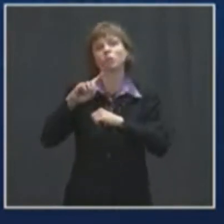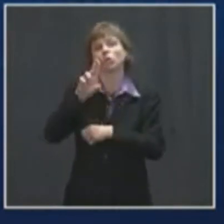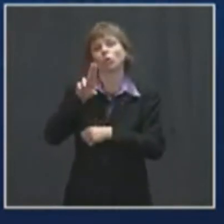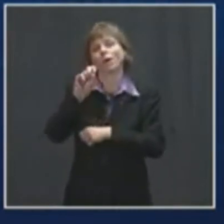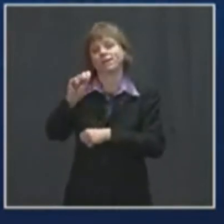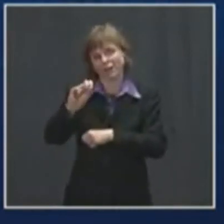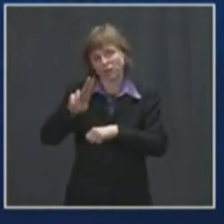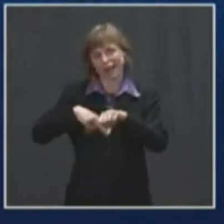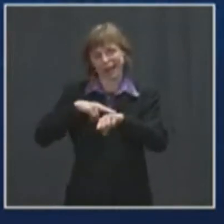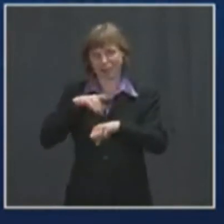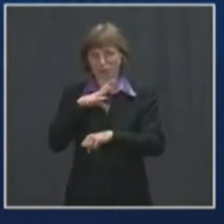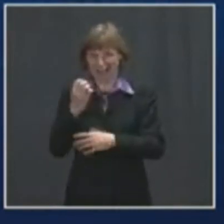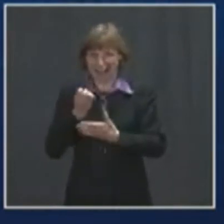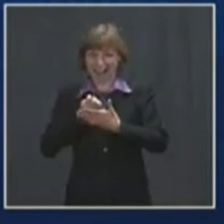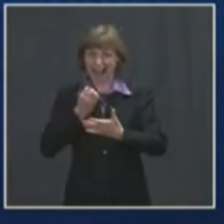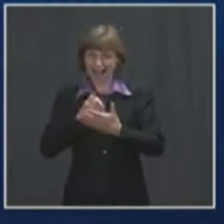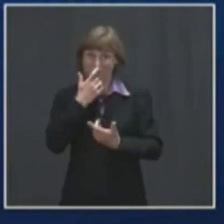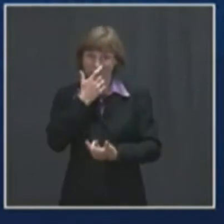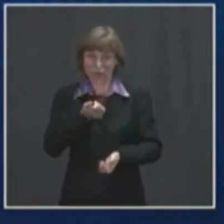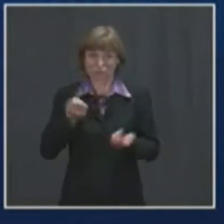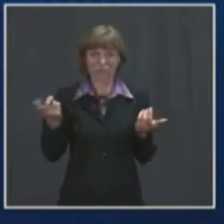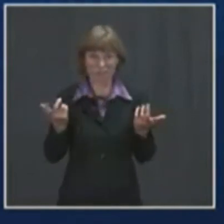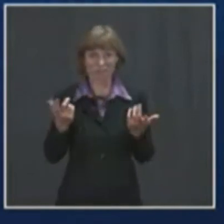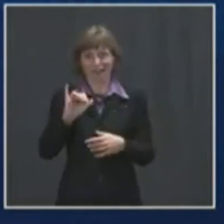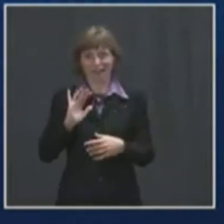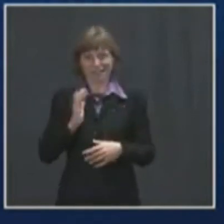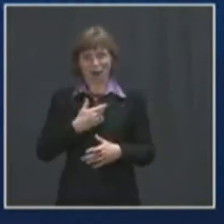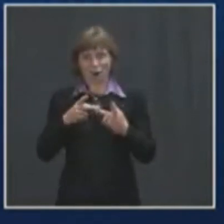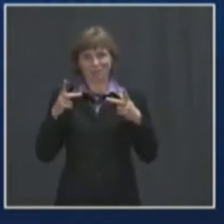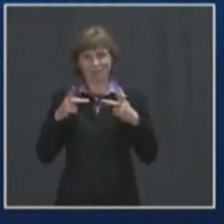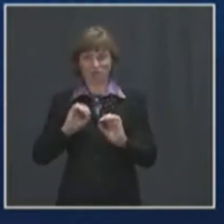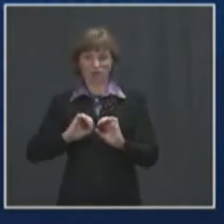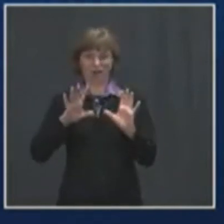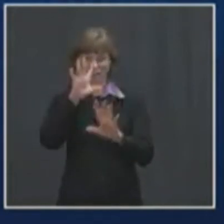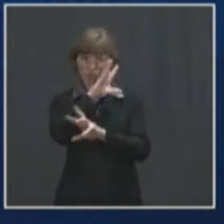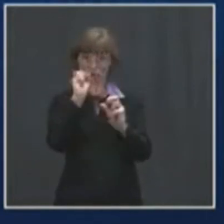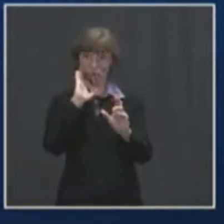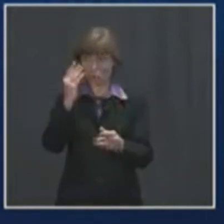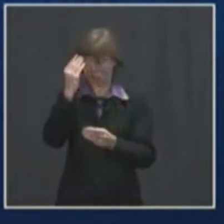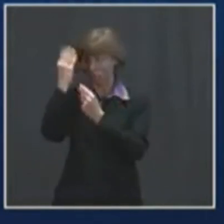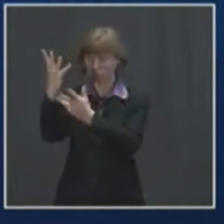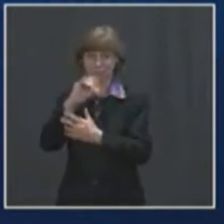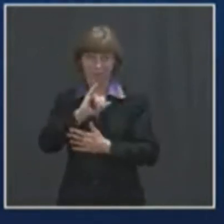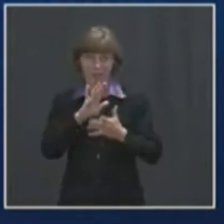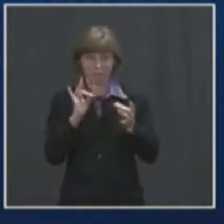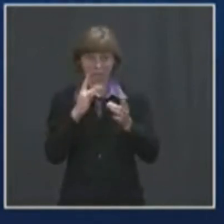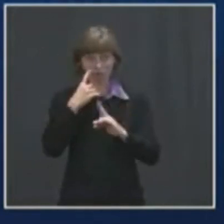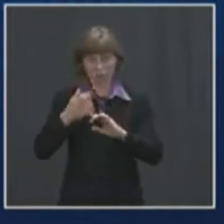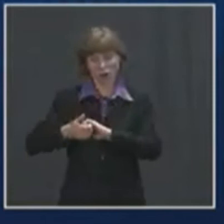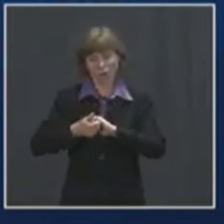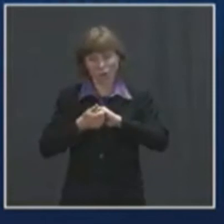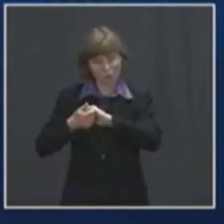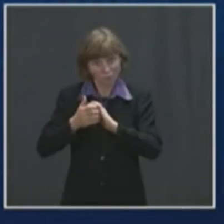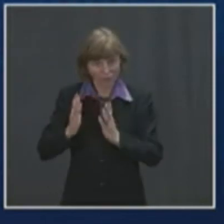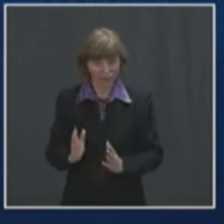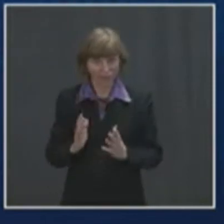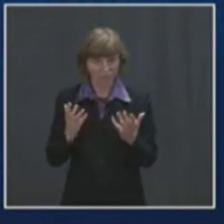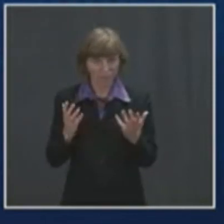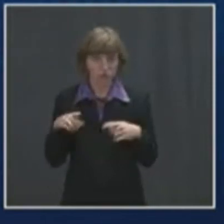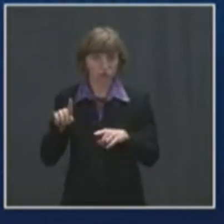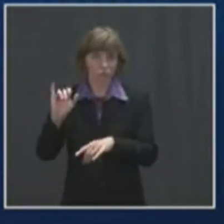That's our position here, and obviously he will communicate that to allies and partners as he's having engagements with them. Did you have a second